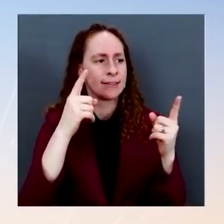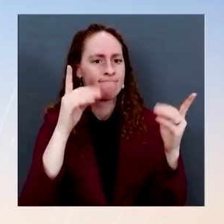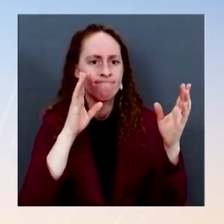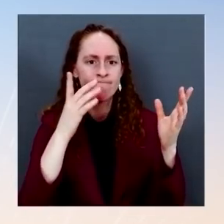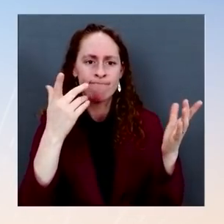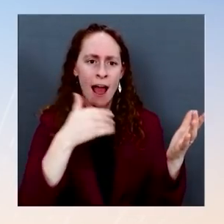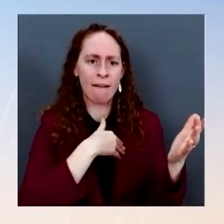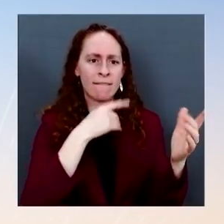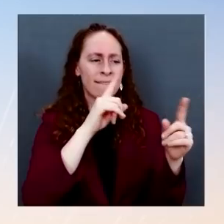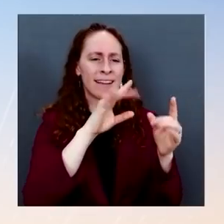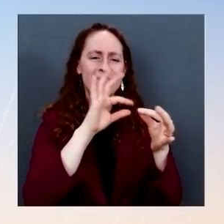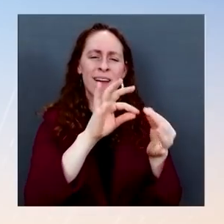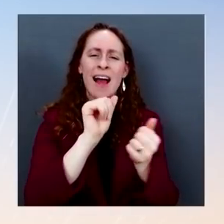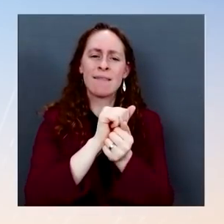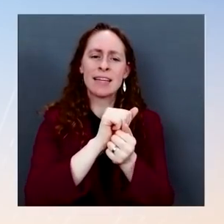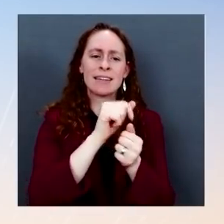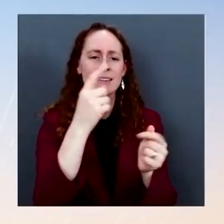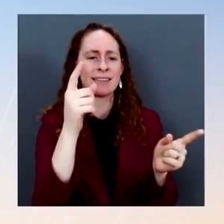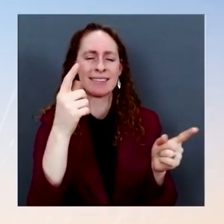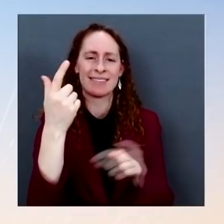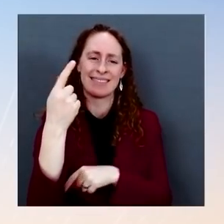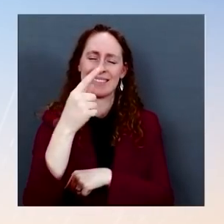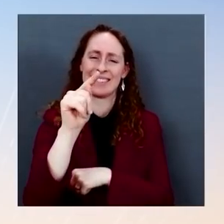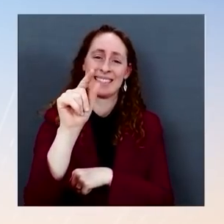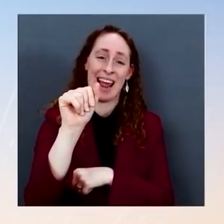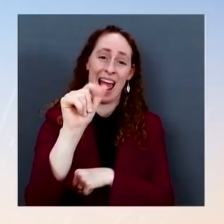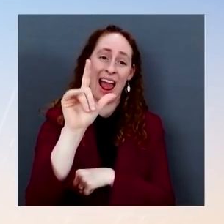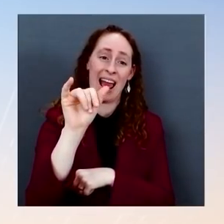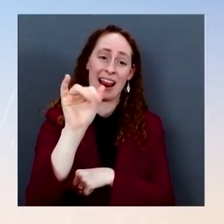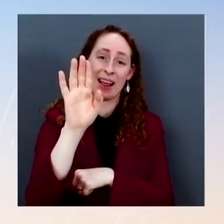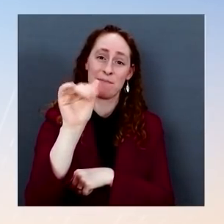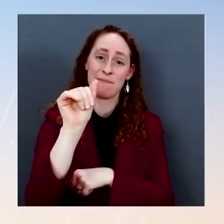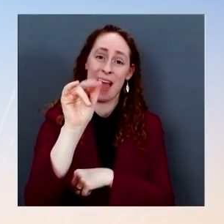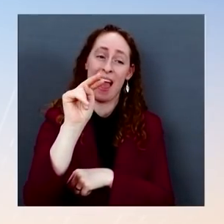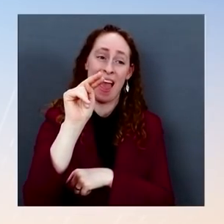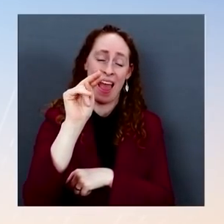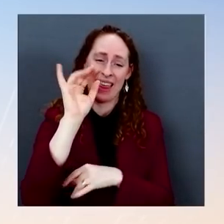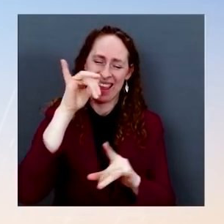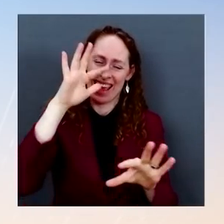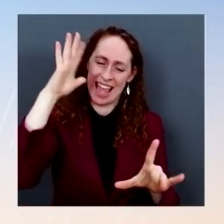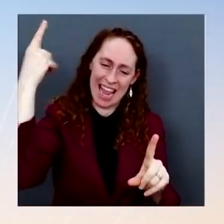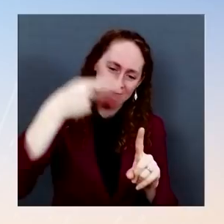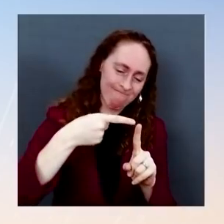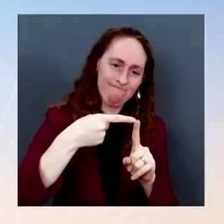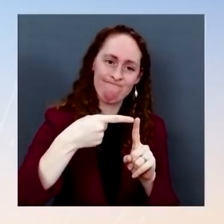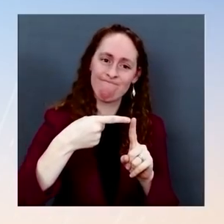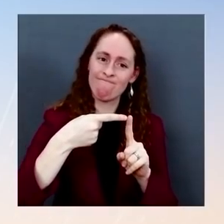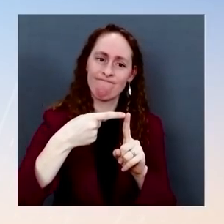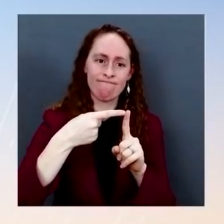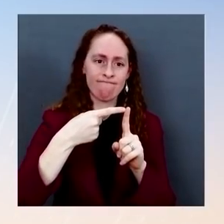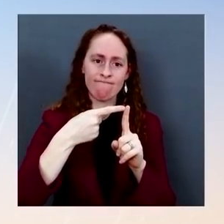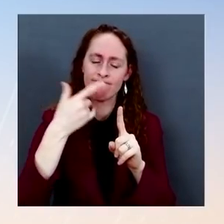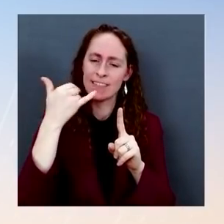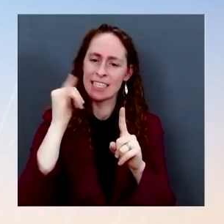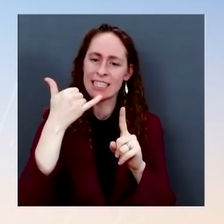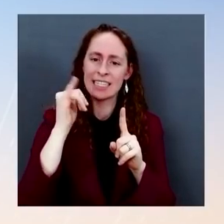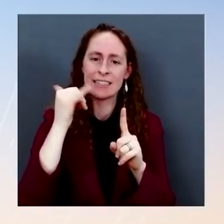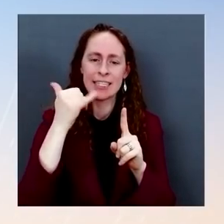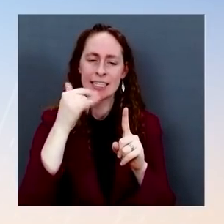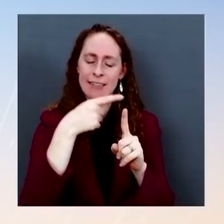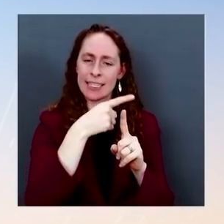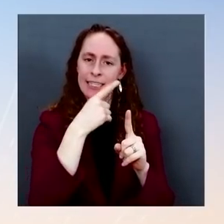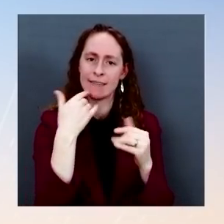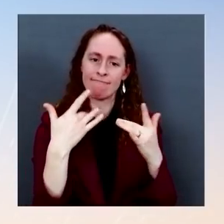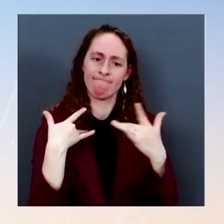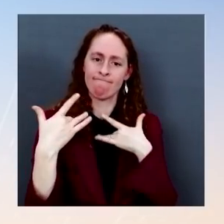be disregarded. The second reason is we continue to face difficult fundamental questions about how we might be able to make reserve funds available